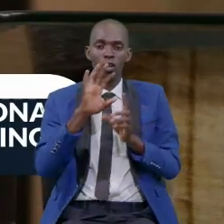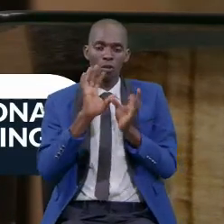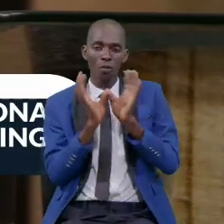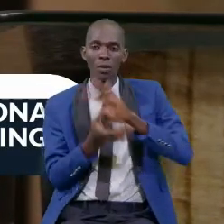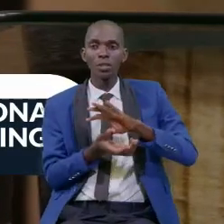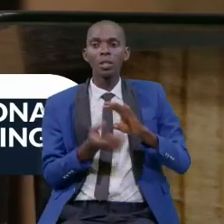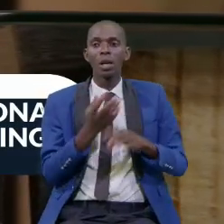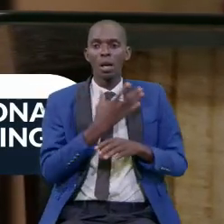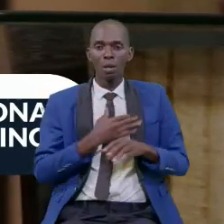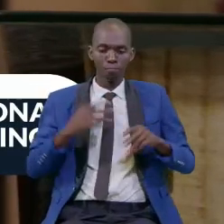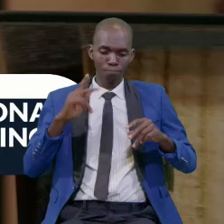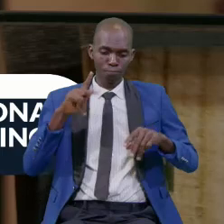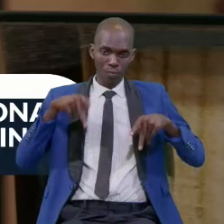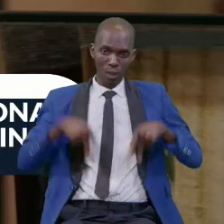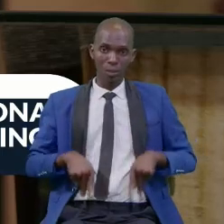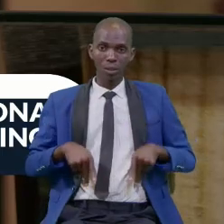and personal